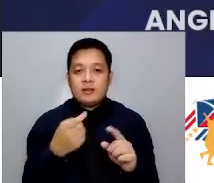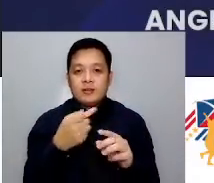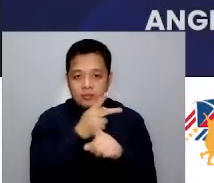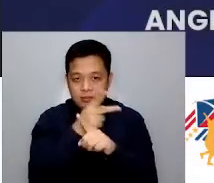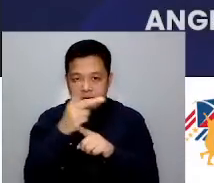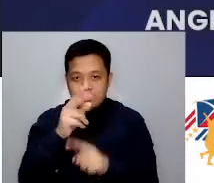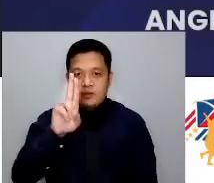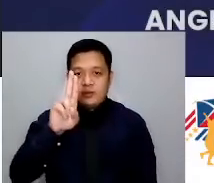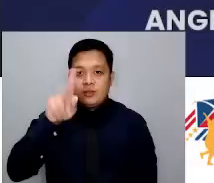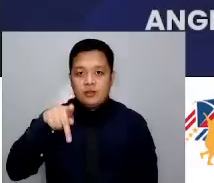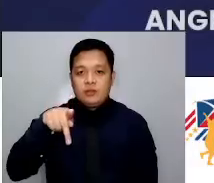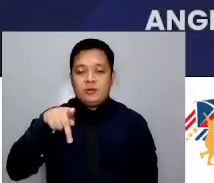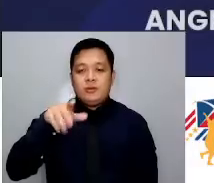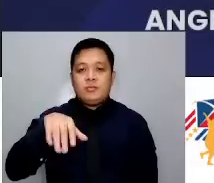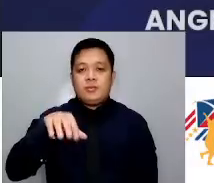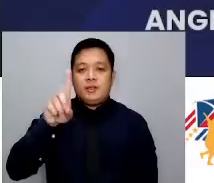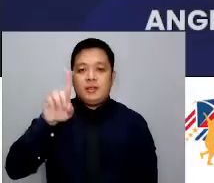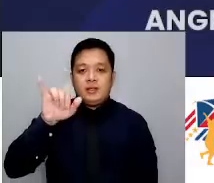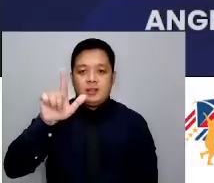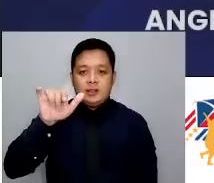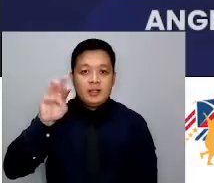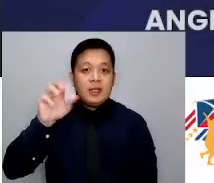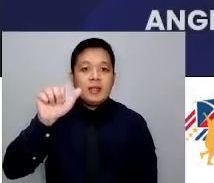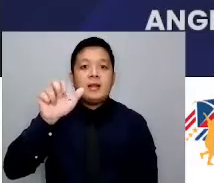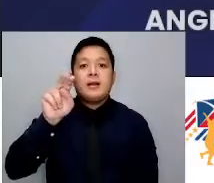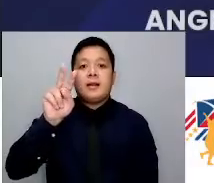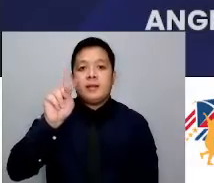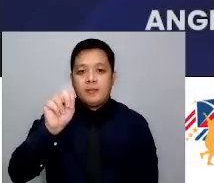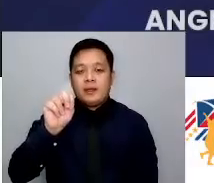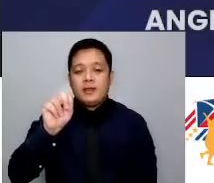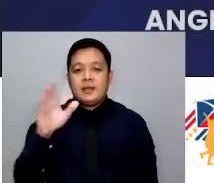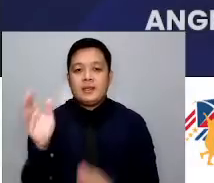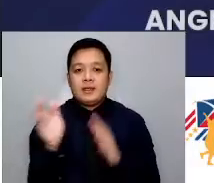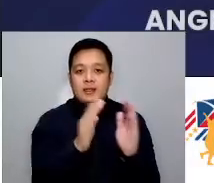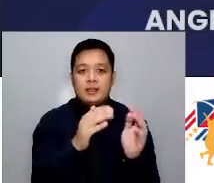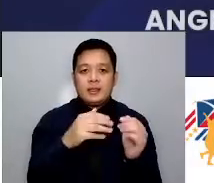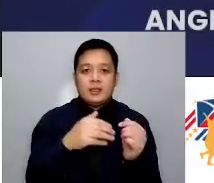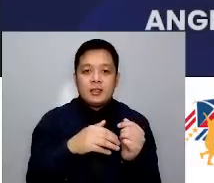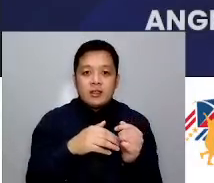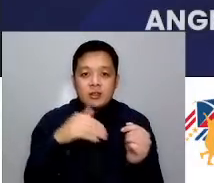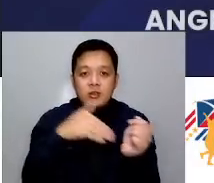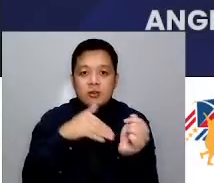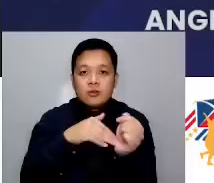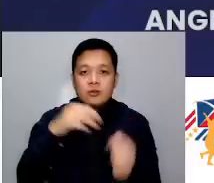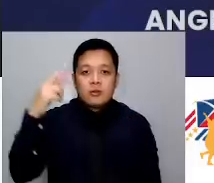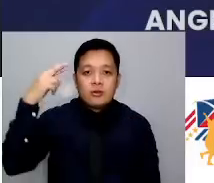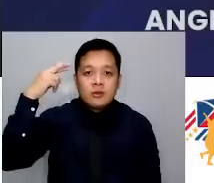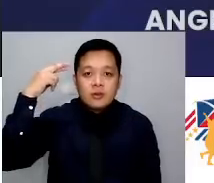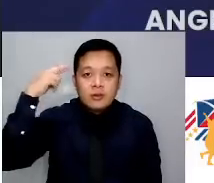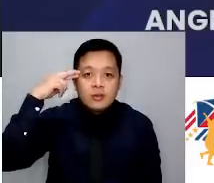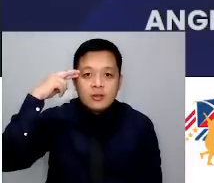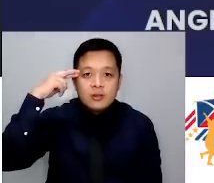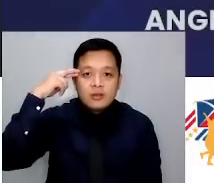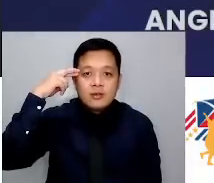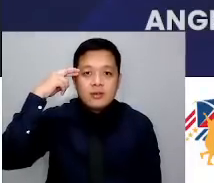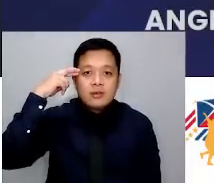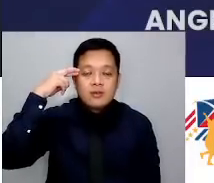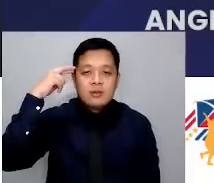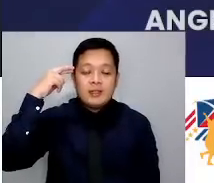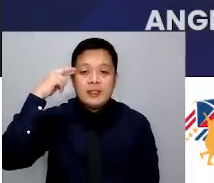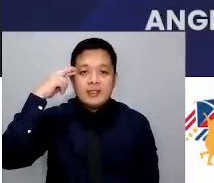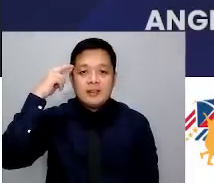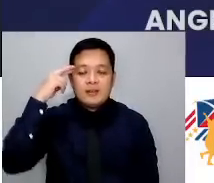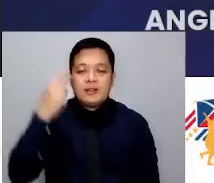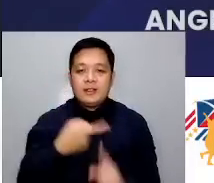Diliman. And Dr. Randy L. Cagaanan, the Chairman of the Mathematics Department of Mathematics and Statistics,